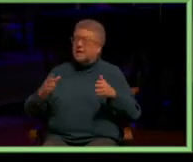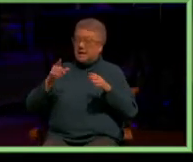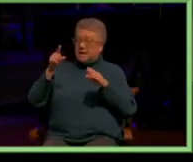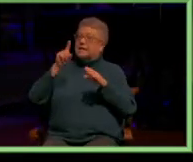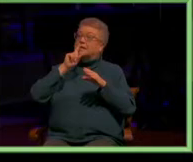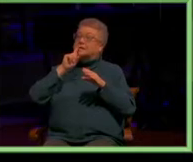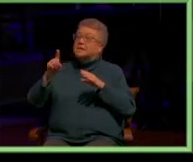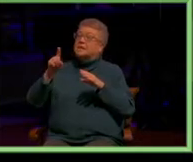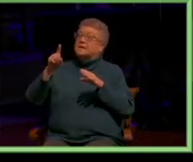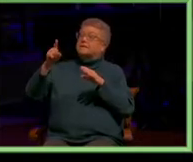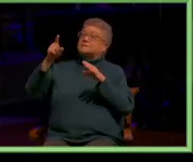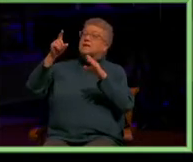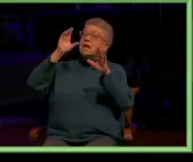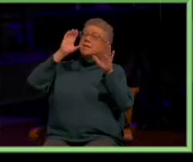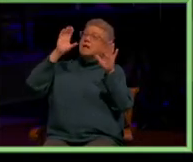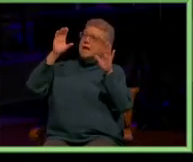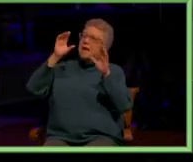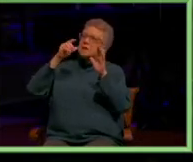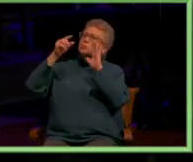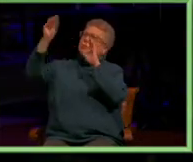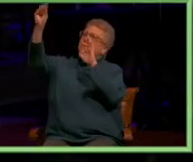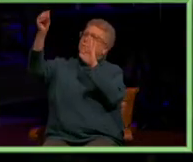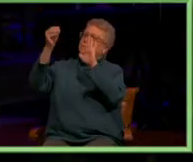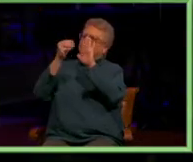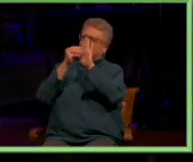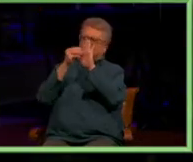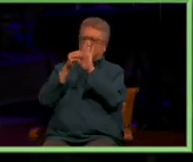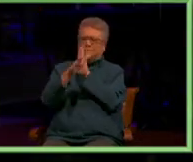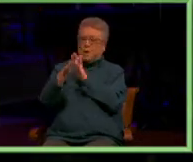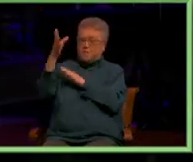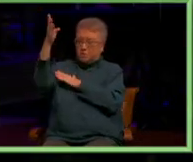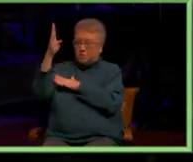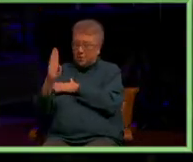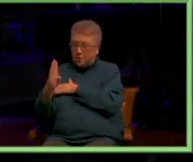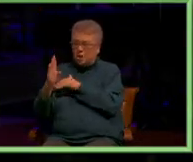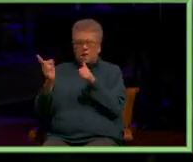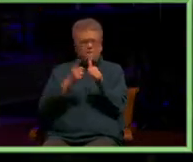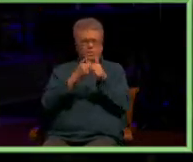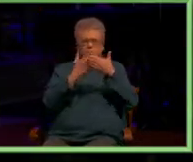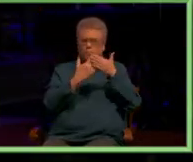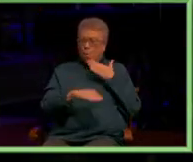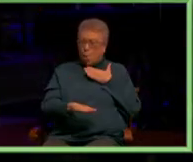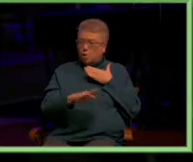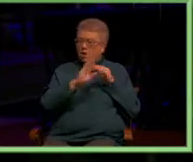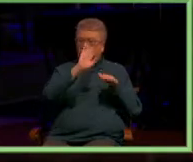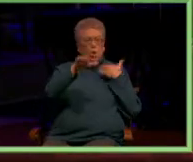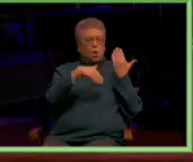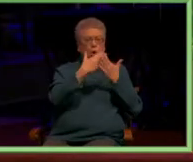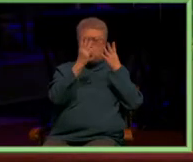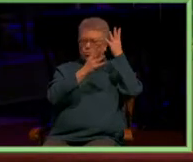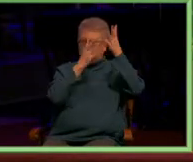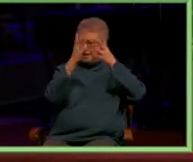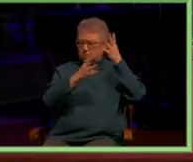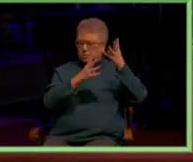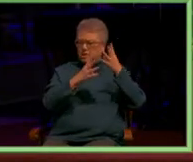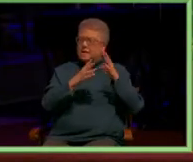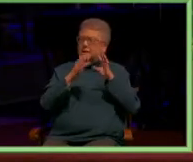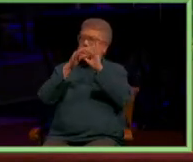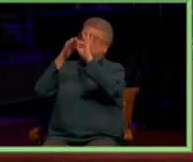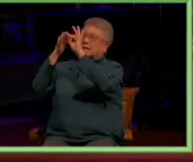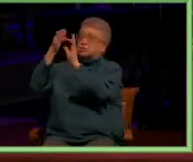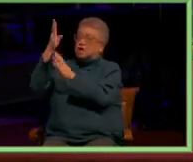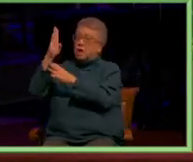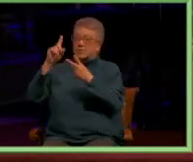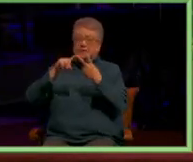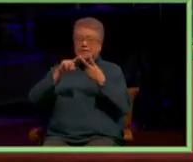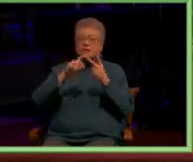invisible God, the firstborn of all creation. If the first clause is his relationship to God the Father, the second clause